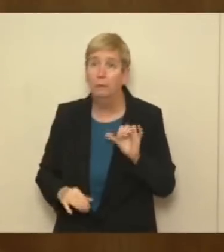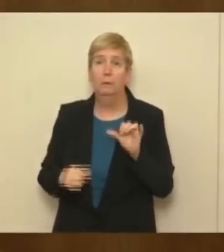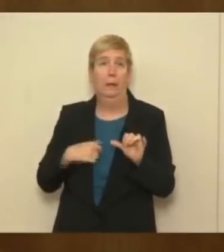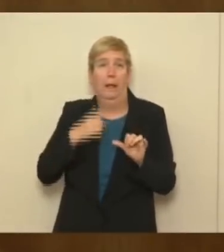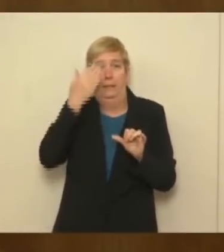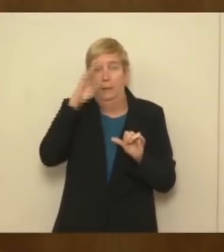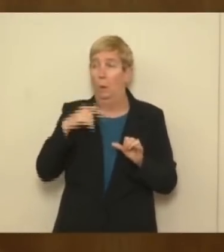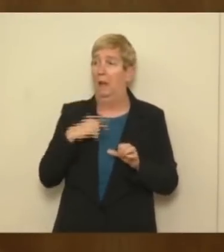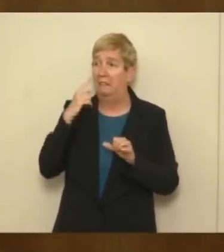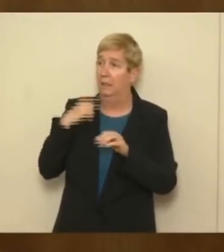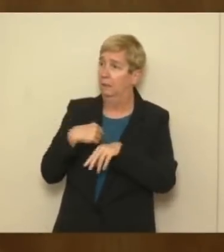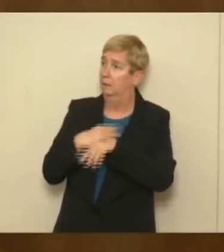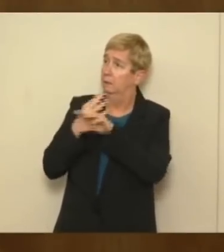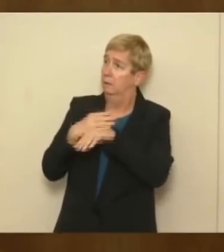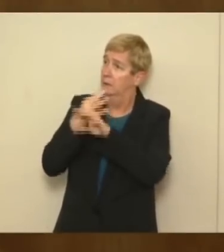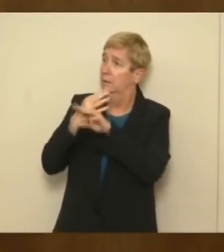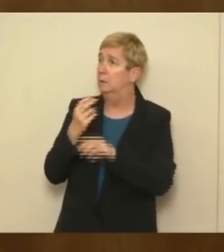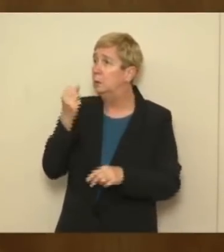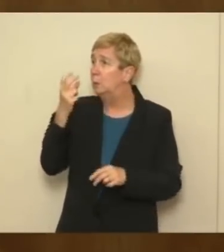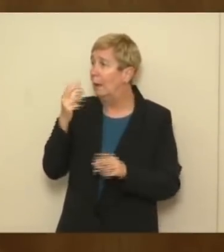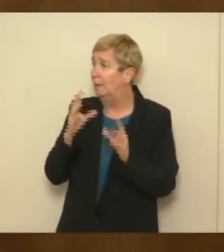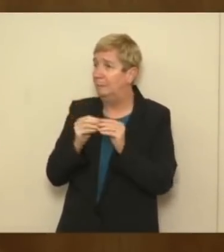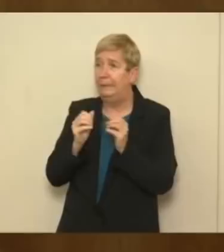dozen meetings with him in the past 2 weeks, and so